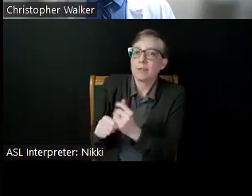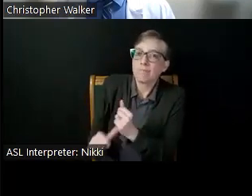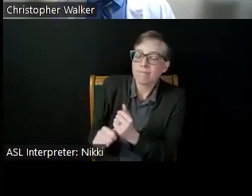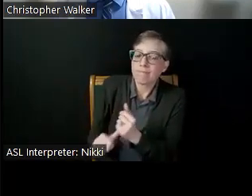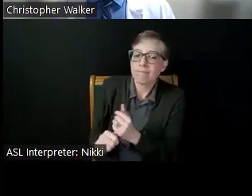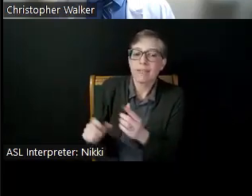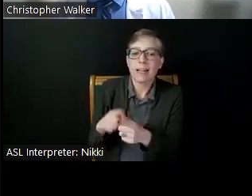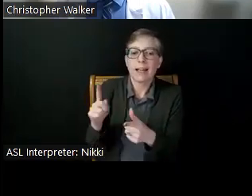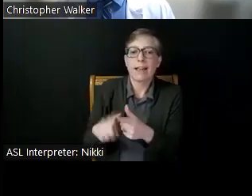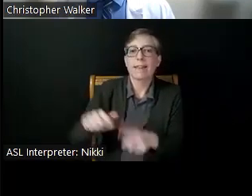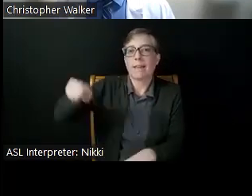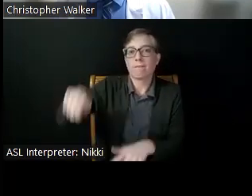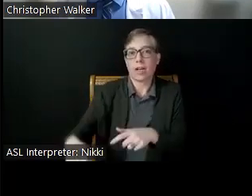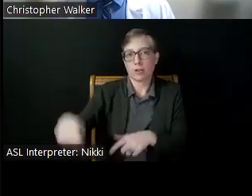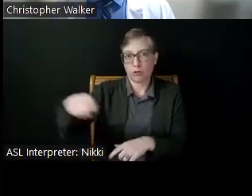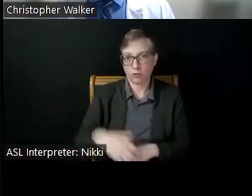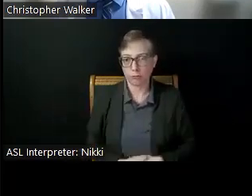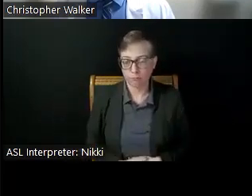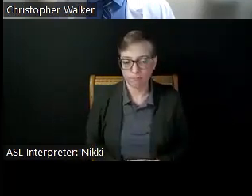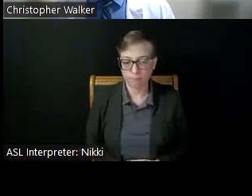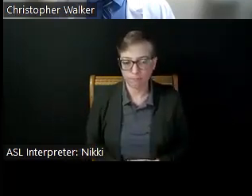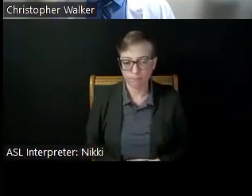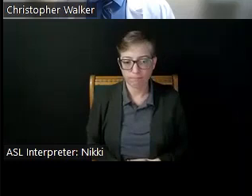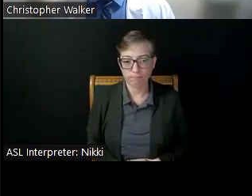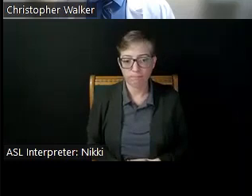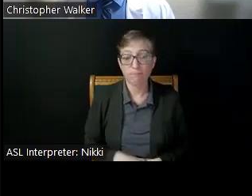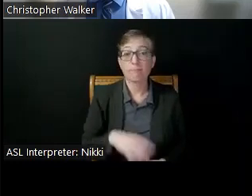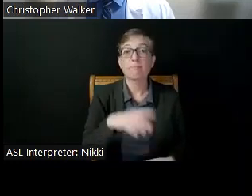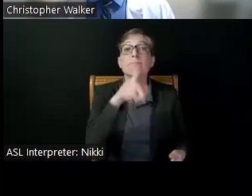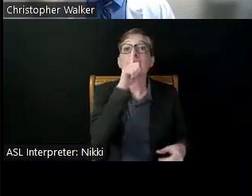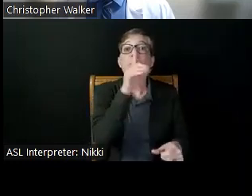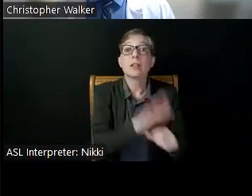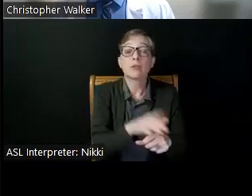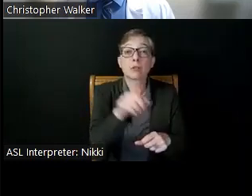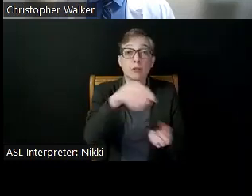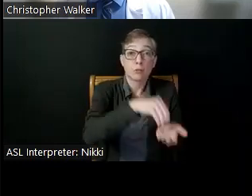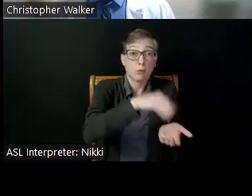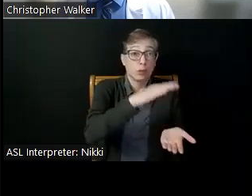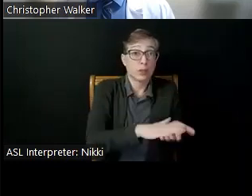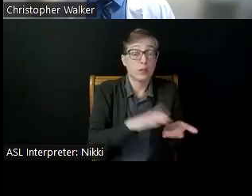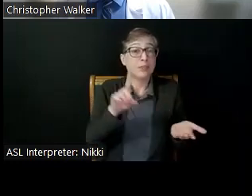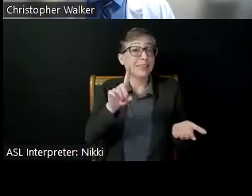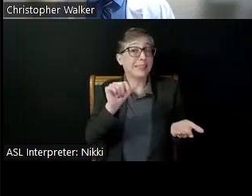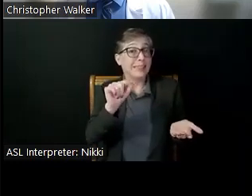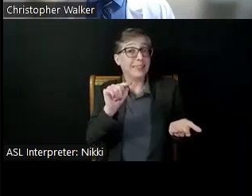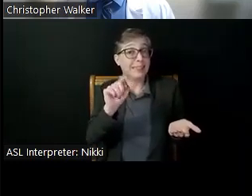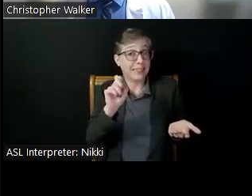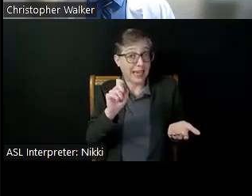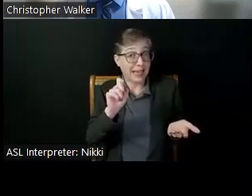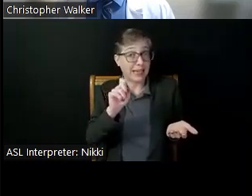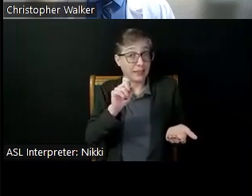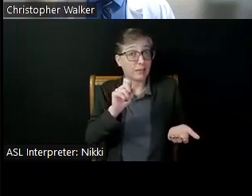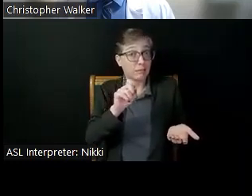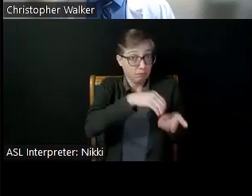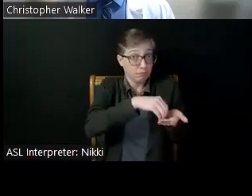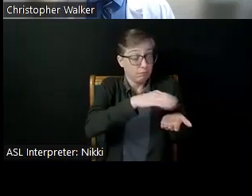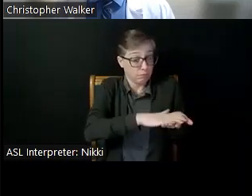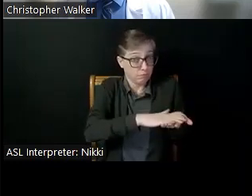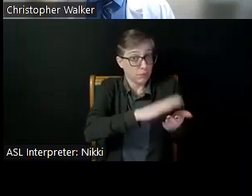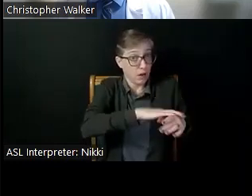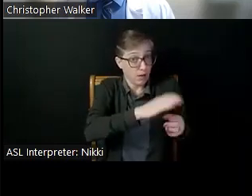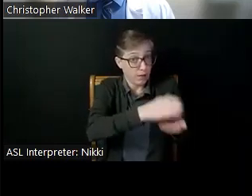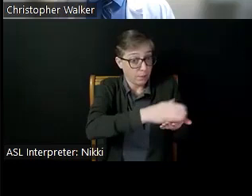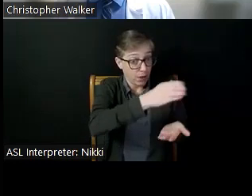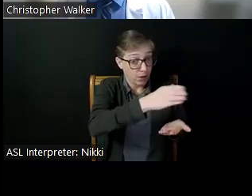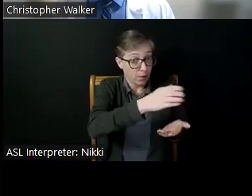collection paper. Double check that you have recorded the collection date on the bottle. Then, wrap the sampling bottle in the